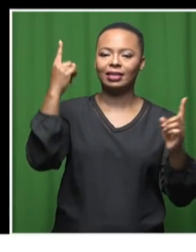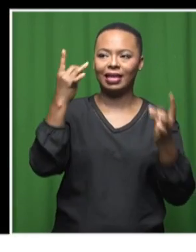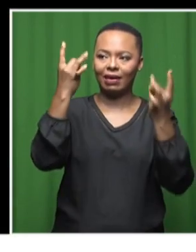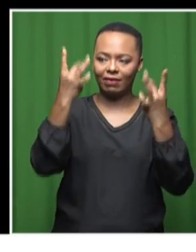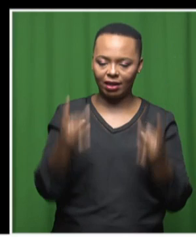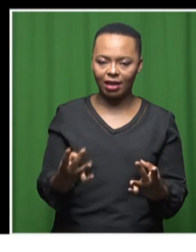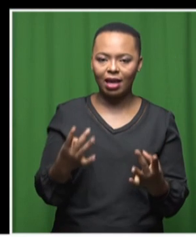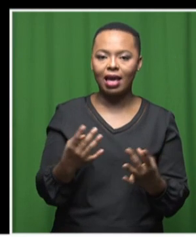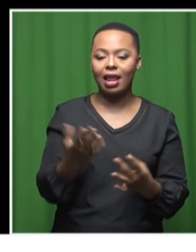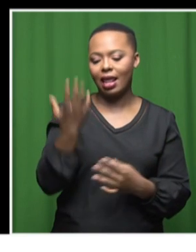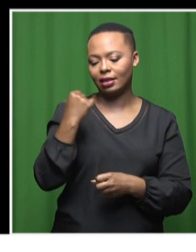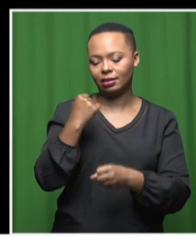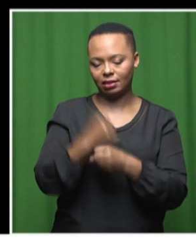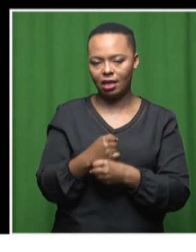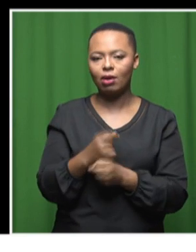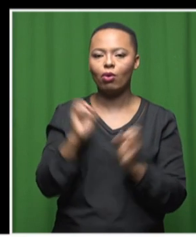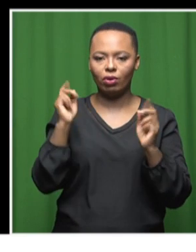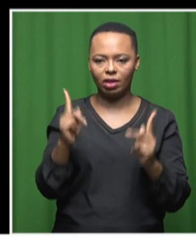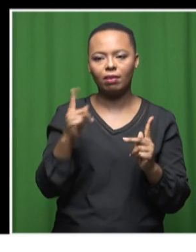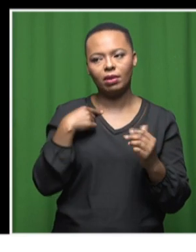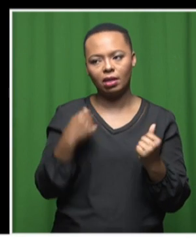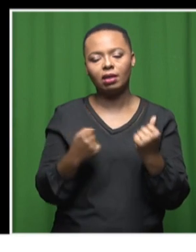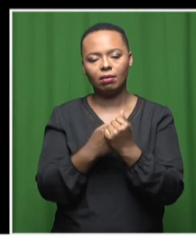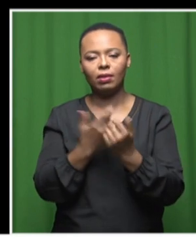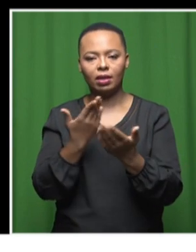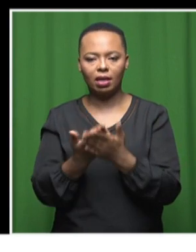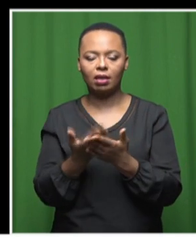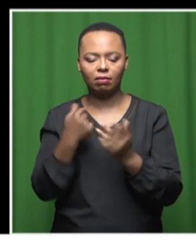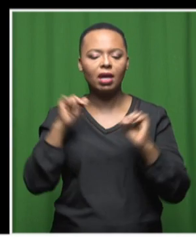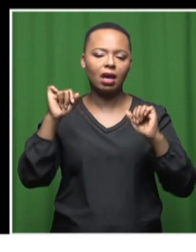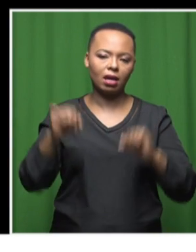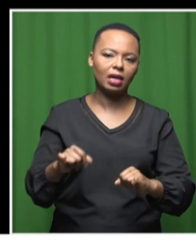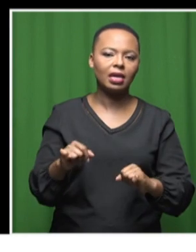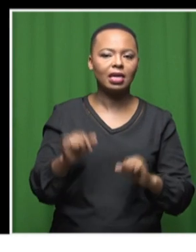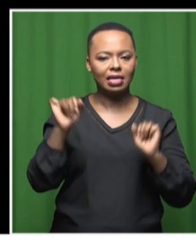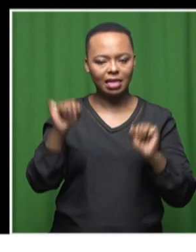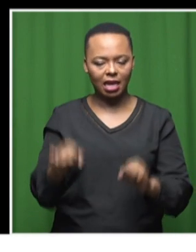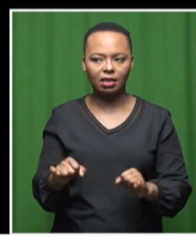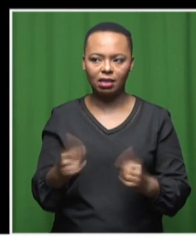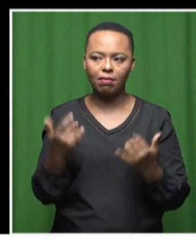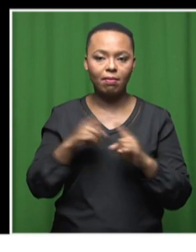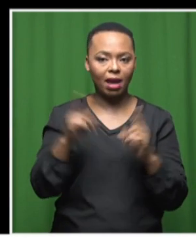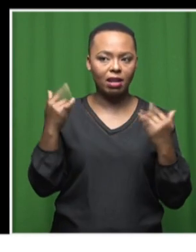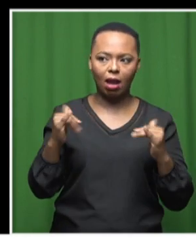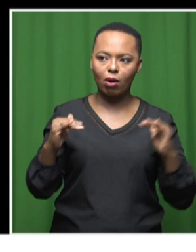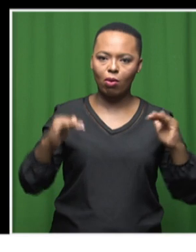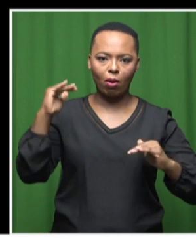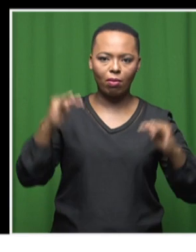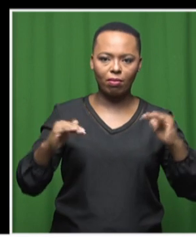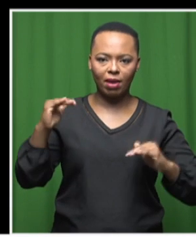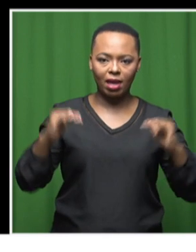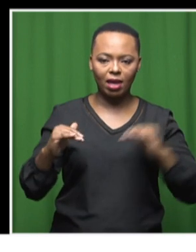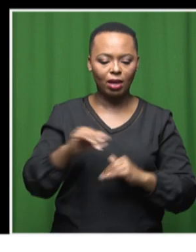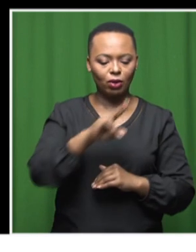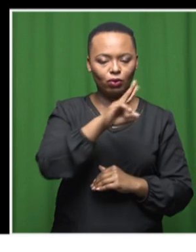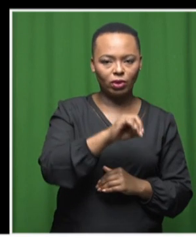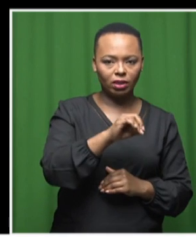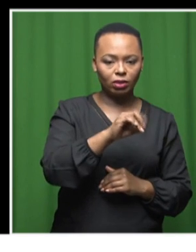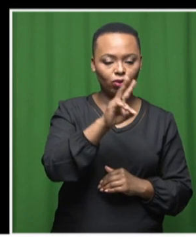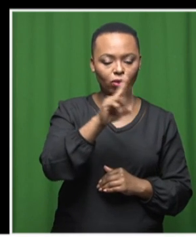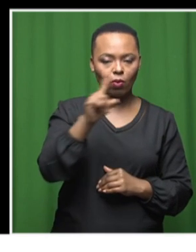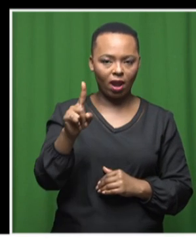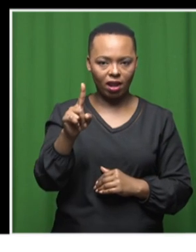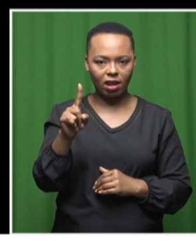last year this time, I was sympathetic and I said, yeah, you can't compare with